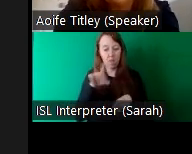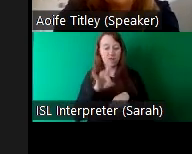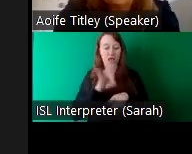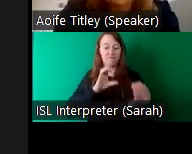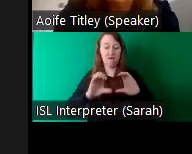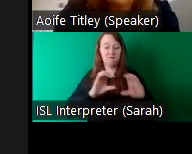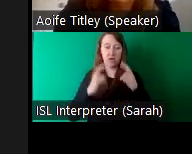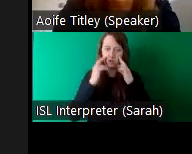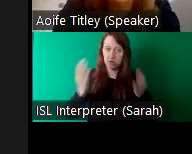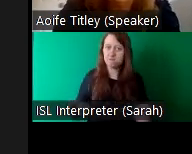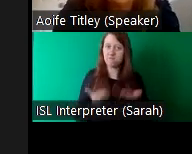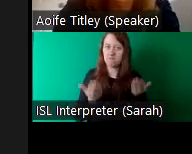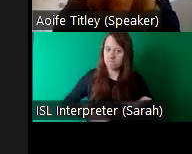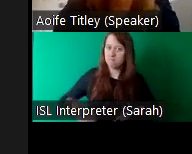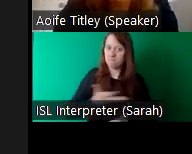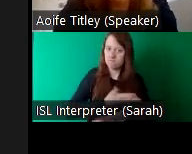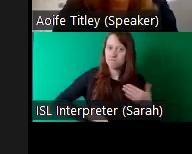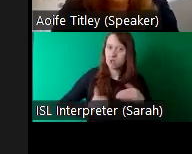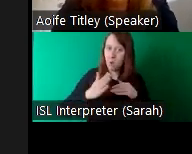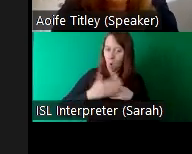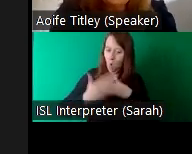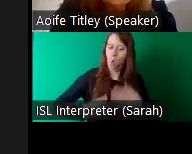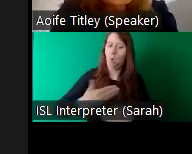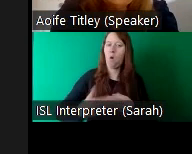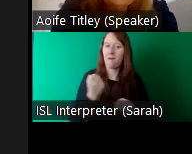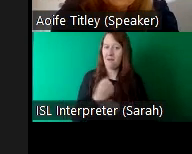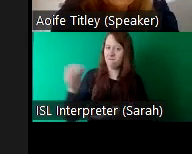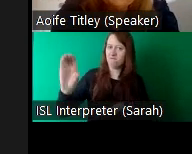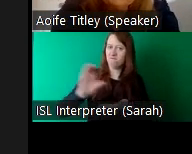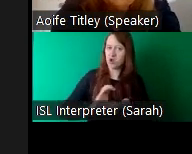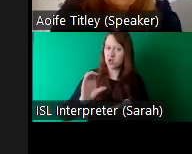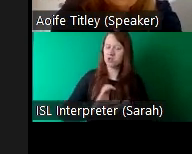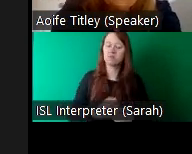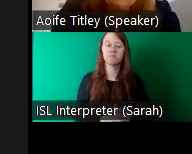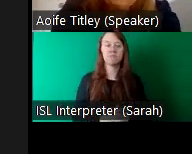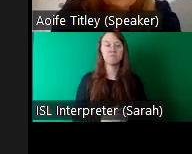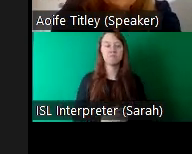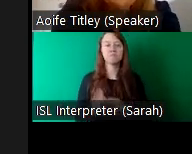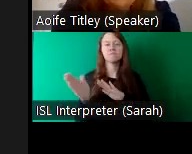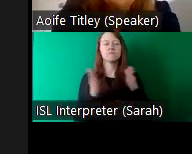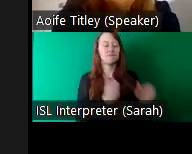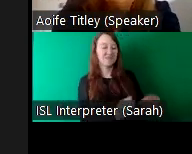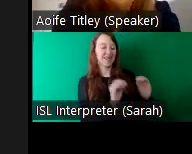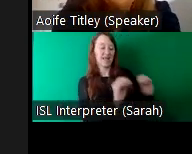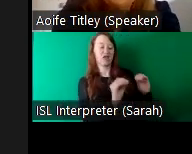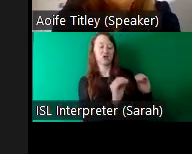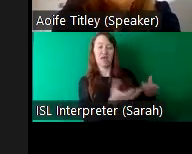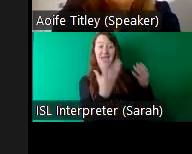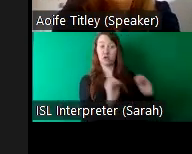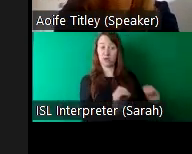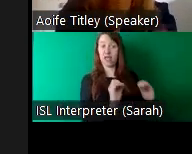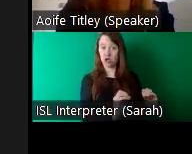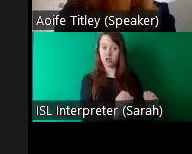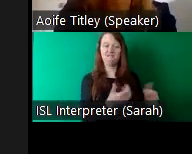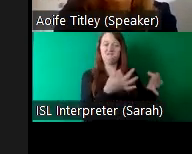really need to keep on the agenda as well. Going back, I suppose, to educators then in the formal sense, it's also interesting to note that I